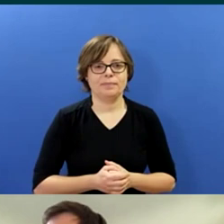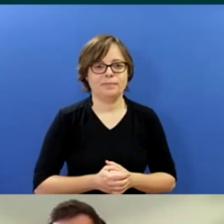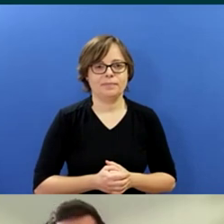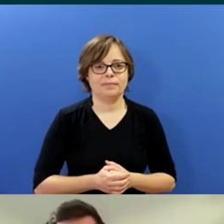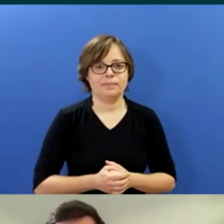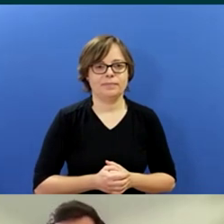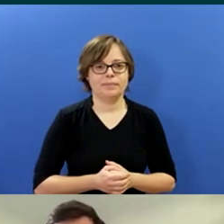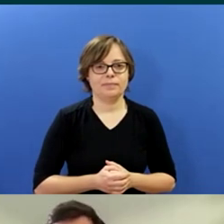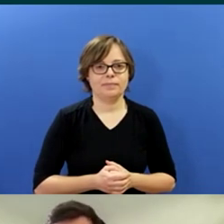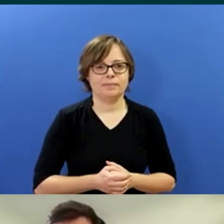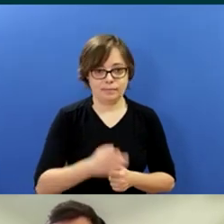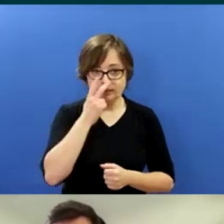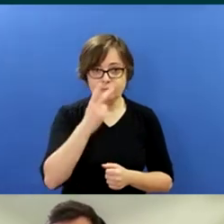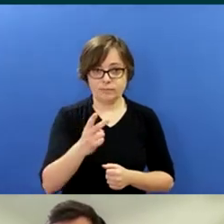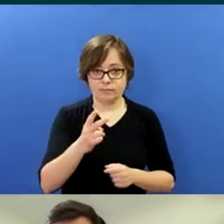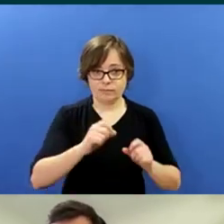Can you see the platform now?